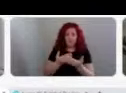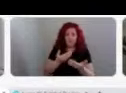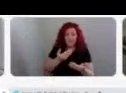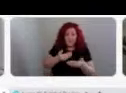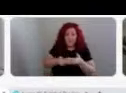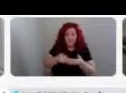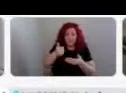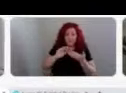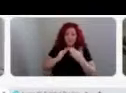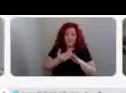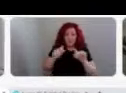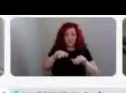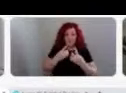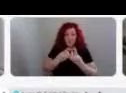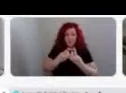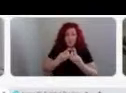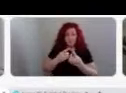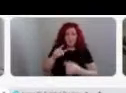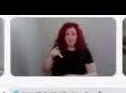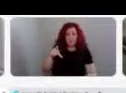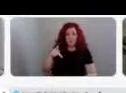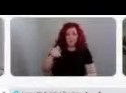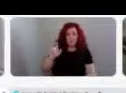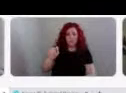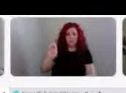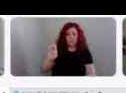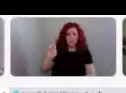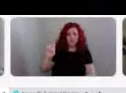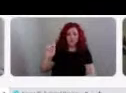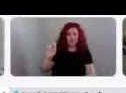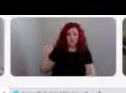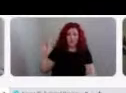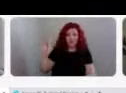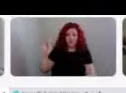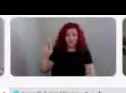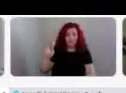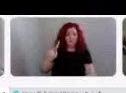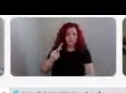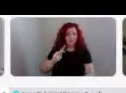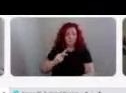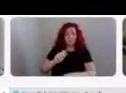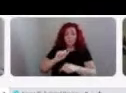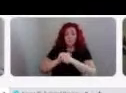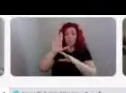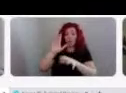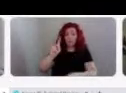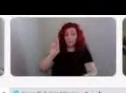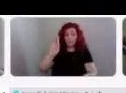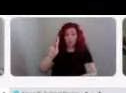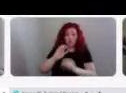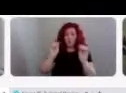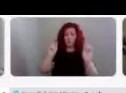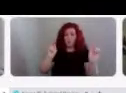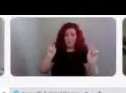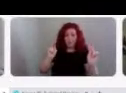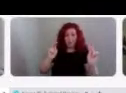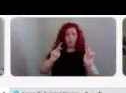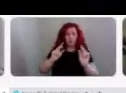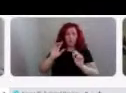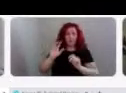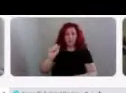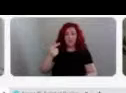district which is picture rocks we go through uninhabited tucson mountain park and uninhabited saguaro national